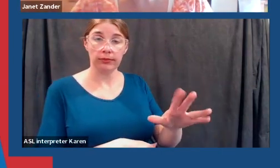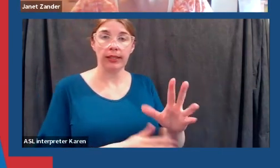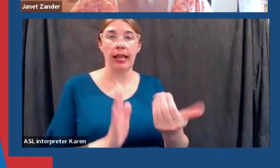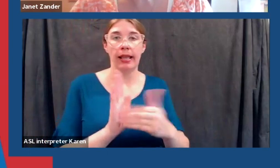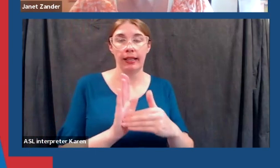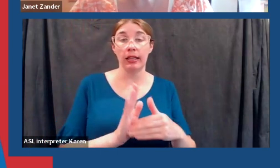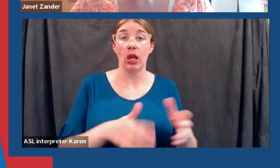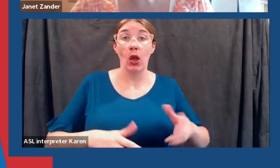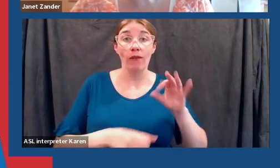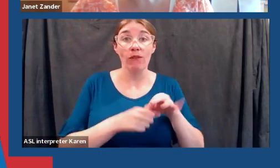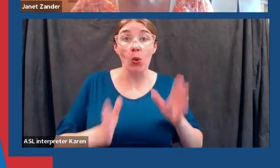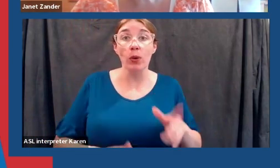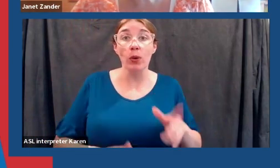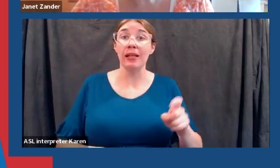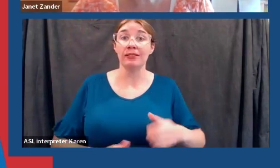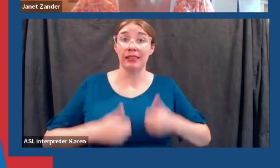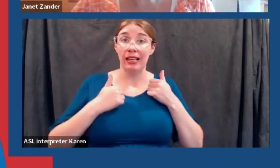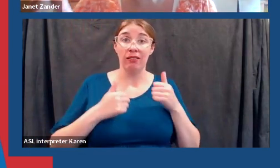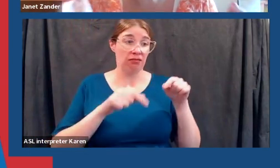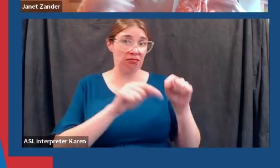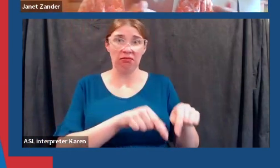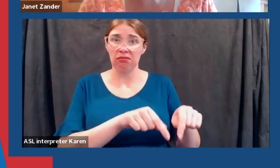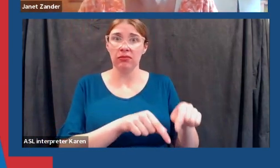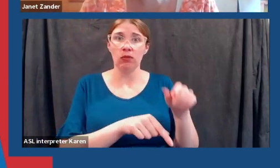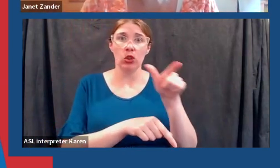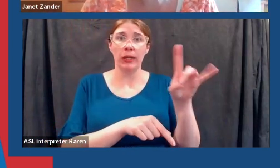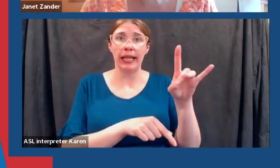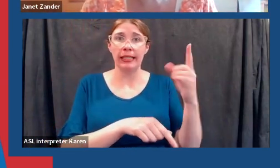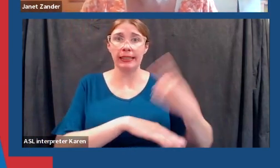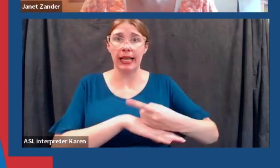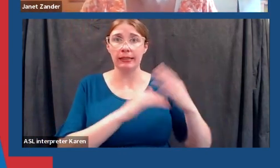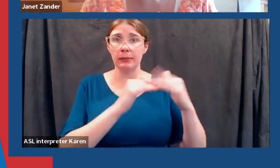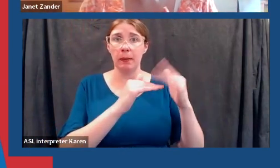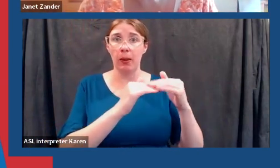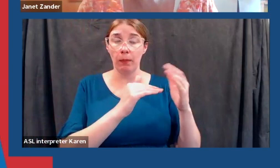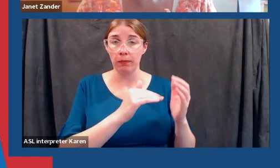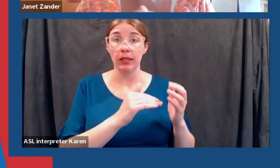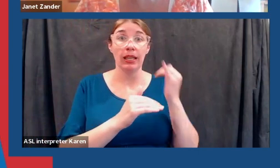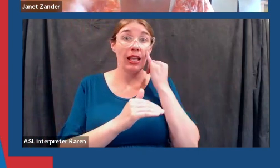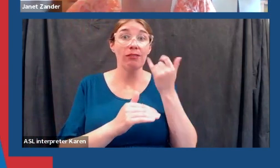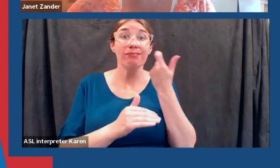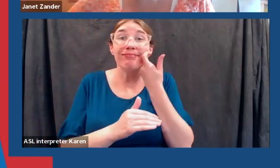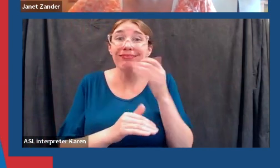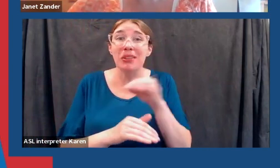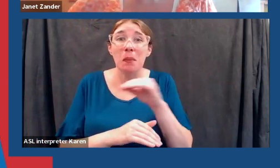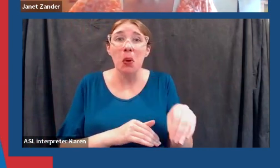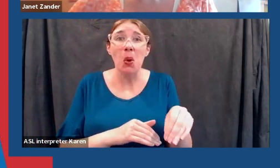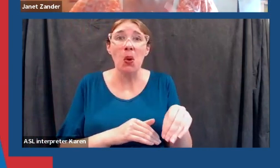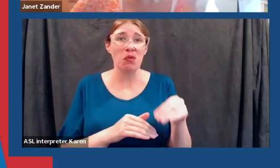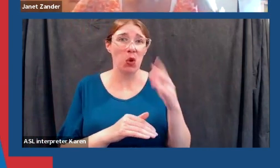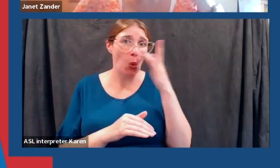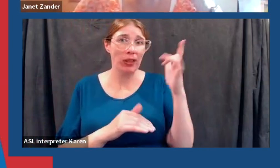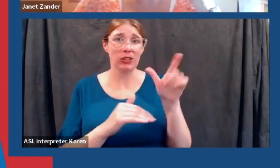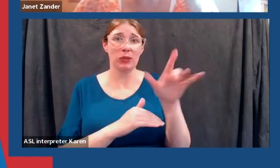28 days. They may wish, if their time in a facility is shorter than that, or if they've retained a home